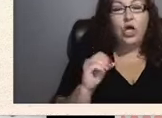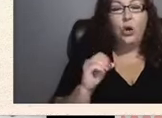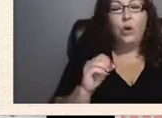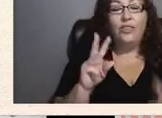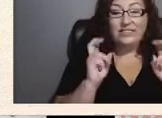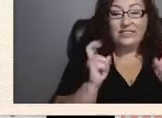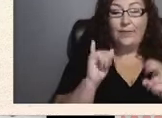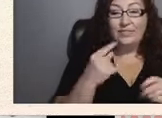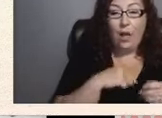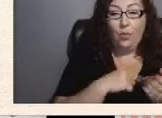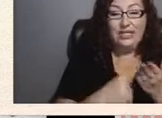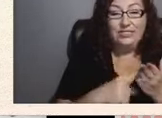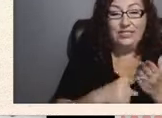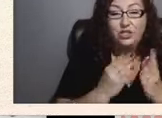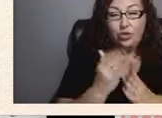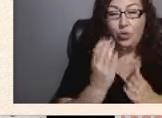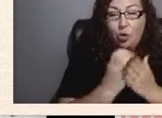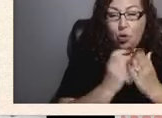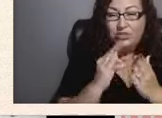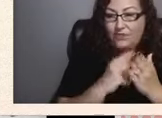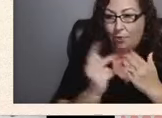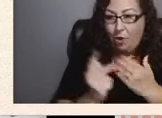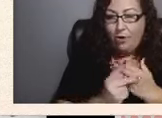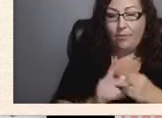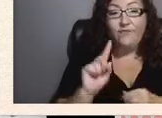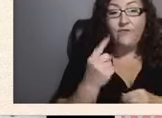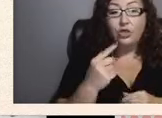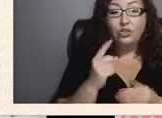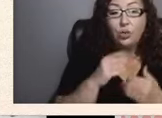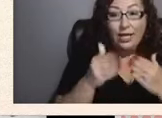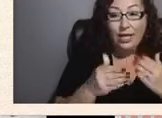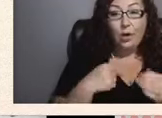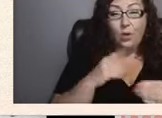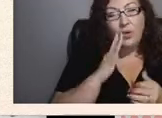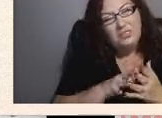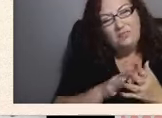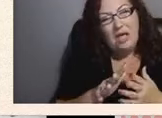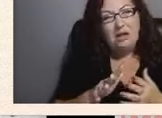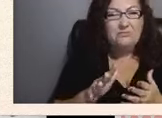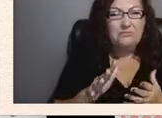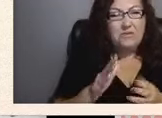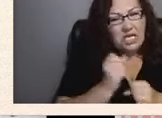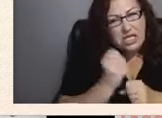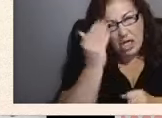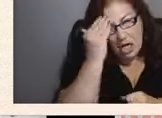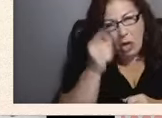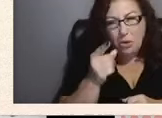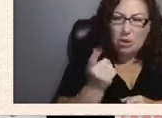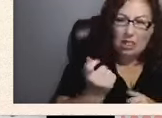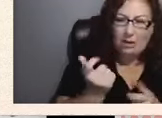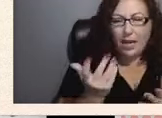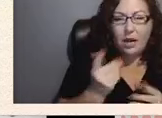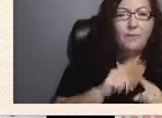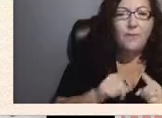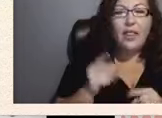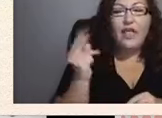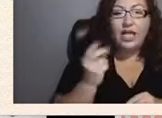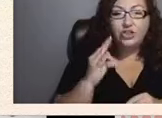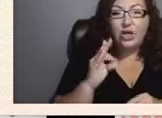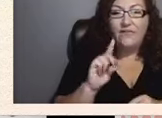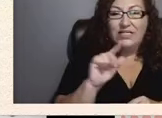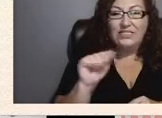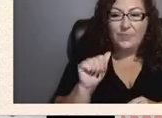cover throughout the course of the program. First weekend, we're going to spend getting a little bit, get to know you sort of stuff, but the history of the disability